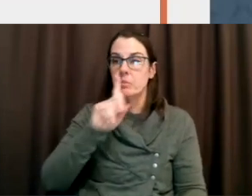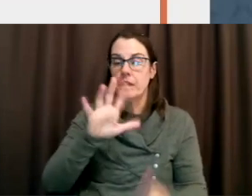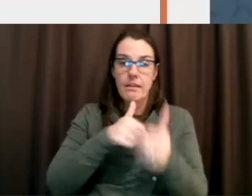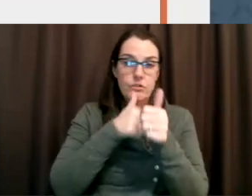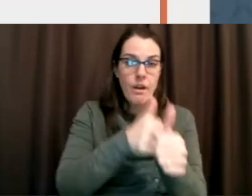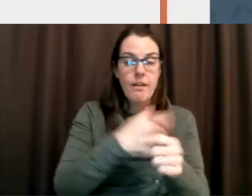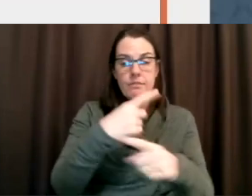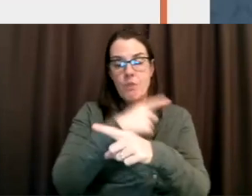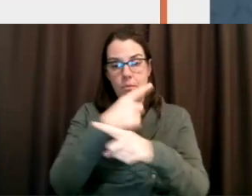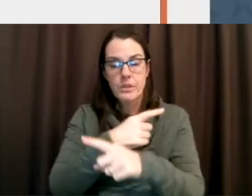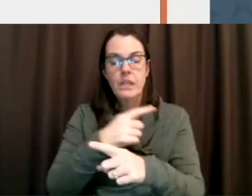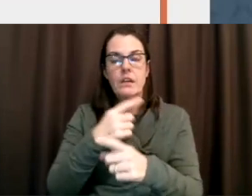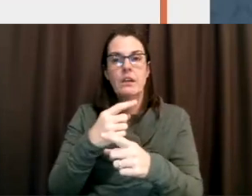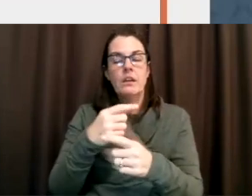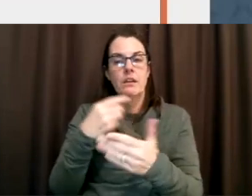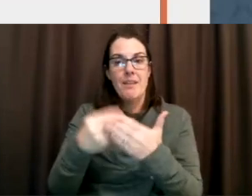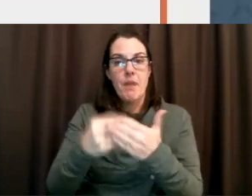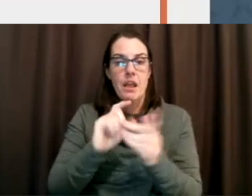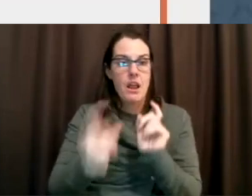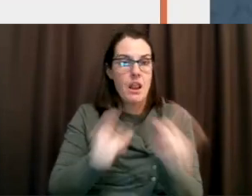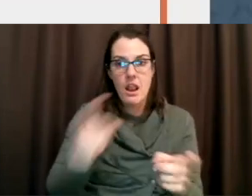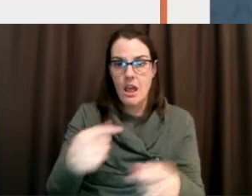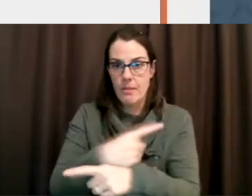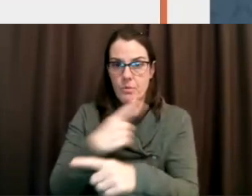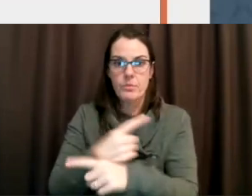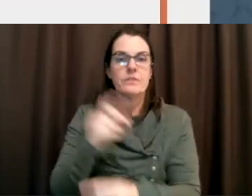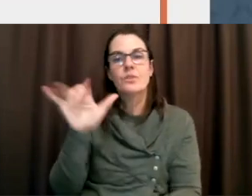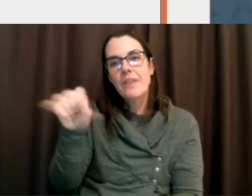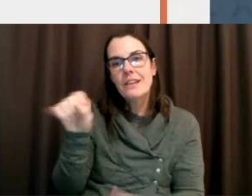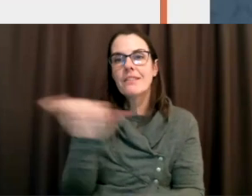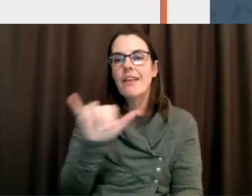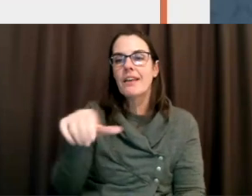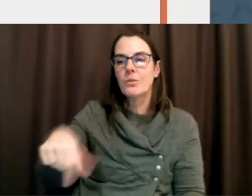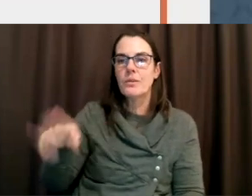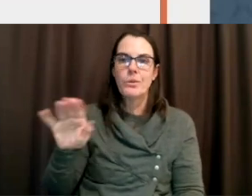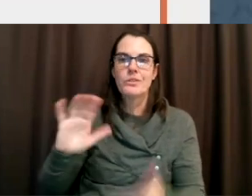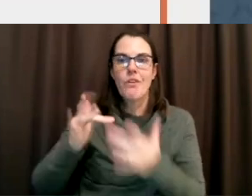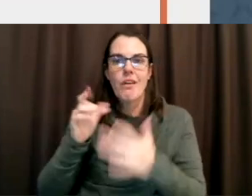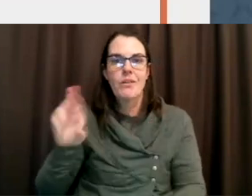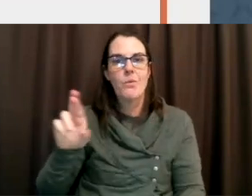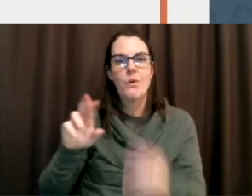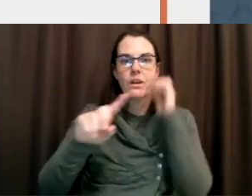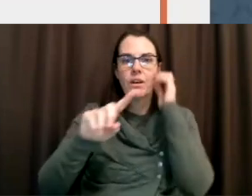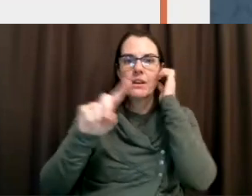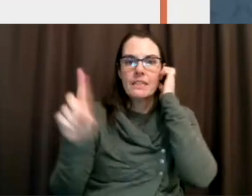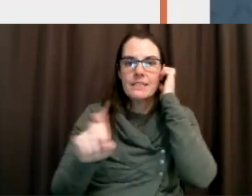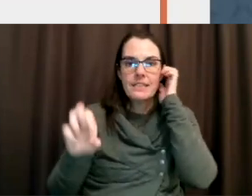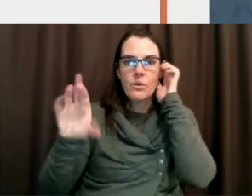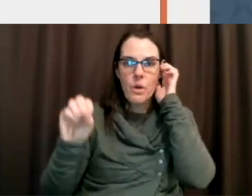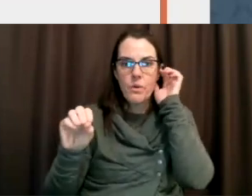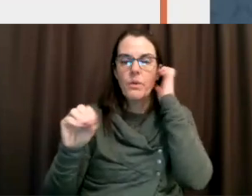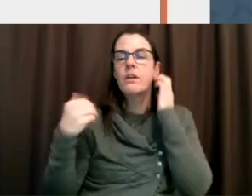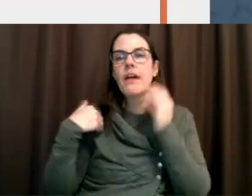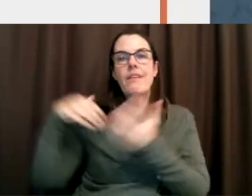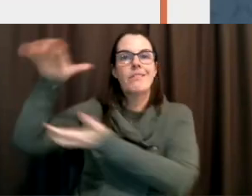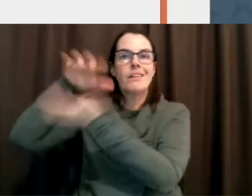So it can include accounting software, yeah, like QuickBooks Online or Xero, or there's tons out there. There's cloud